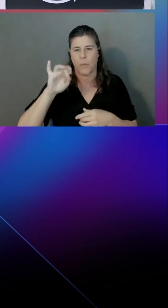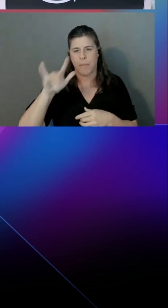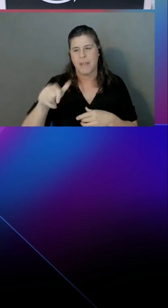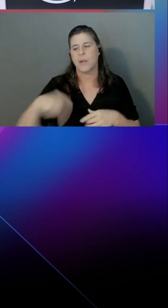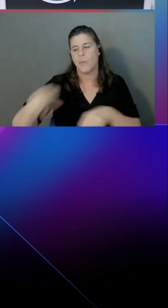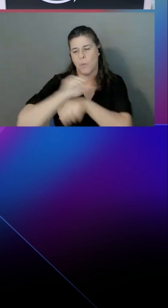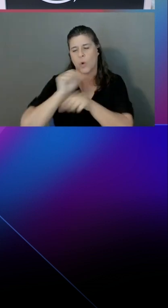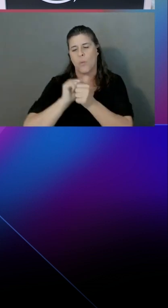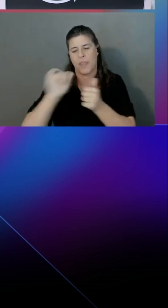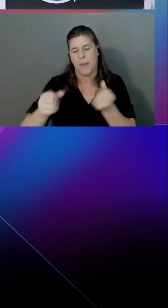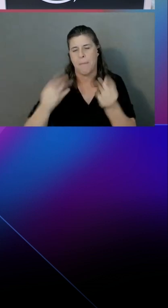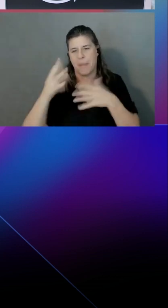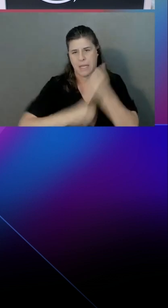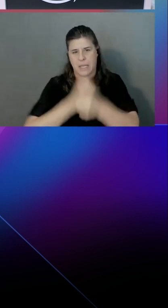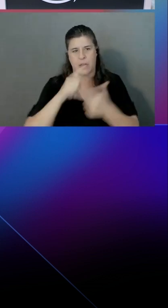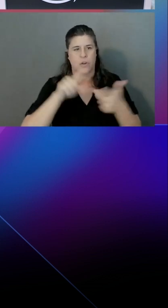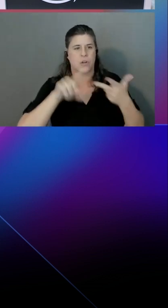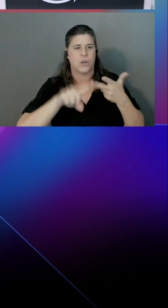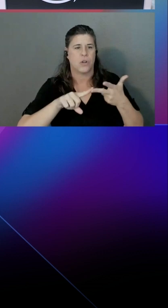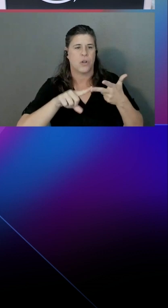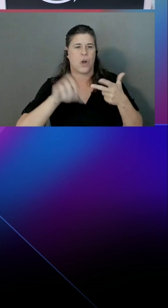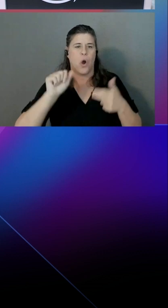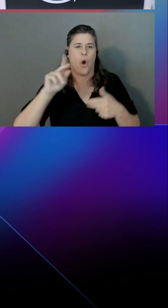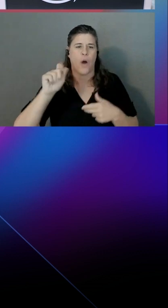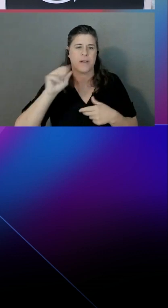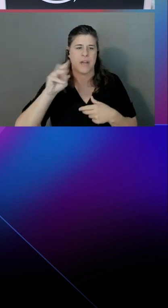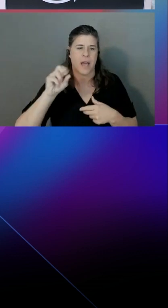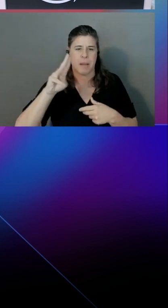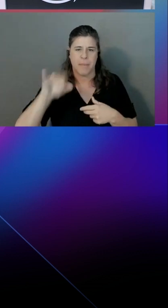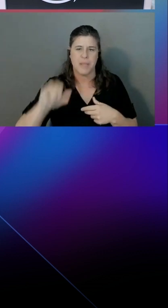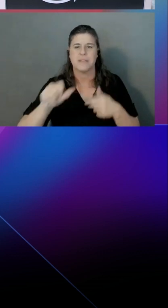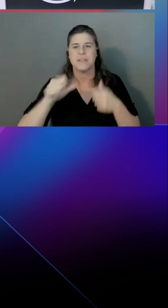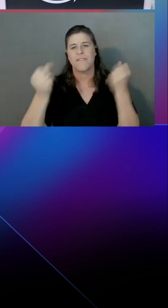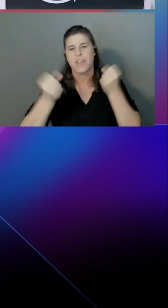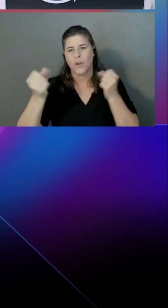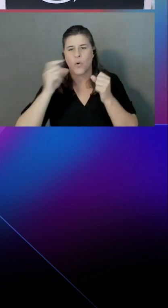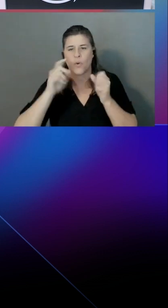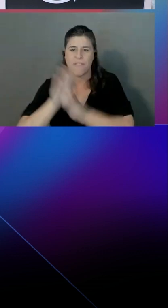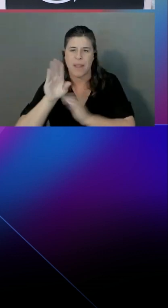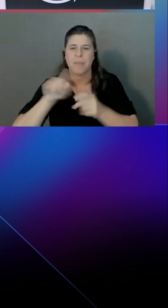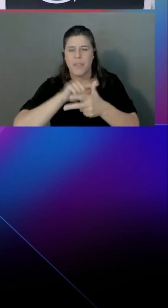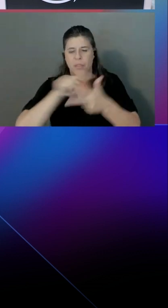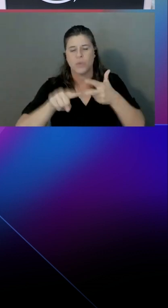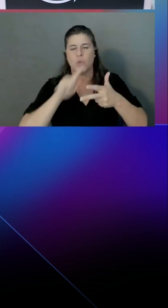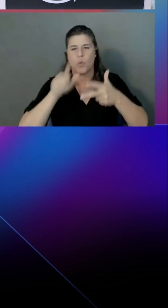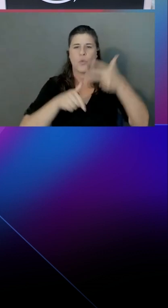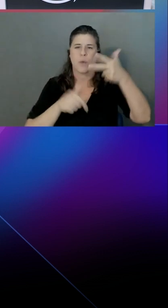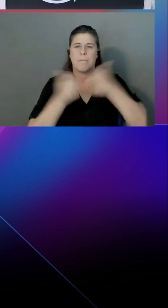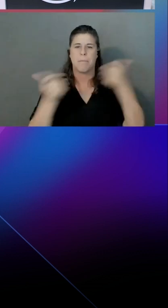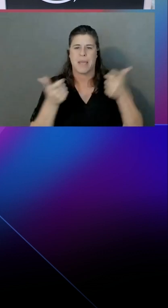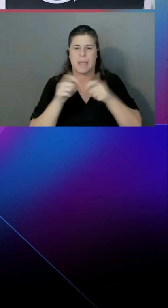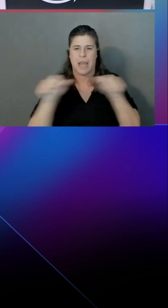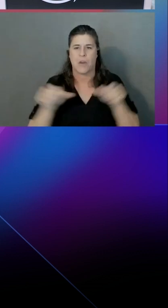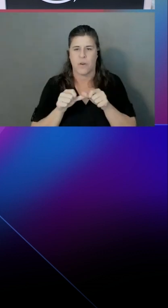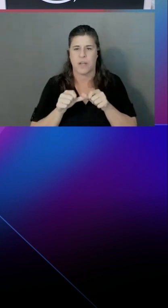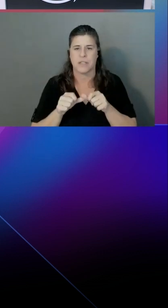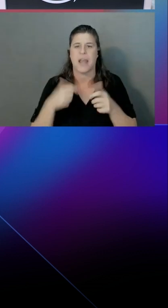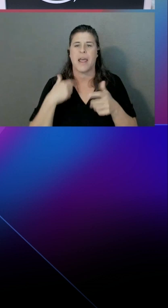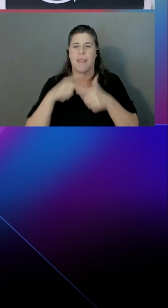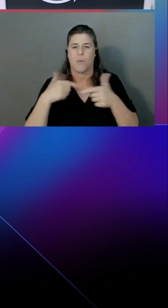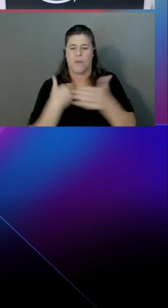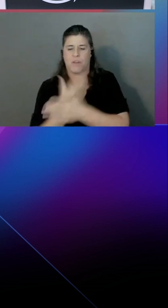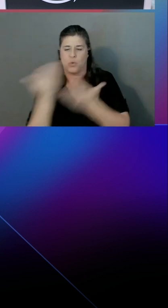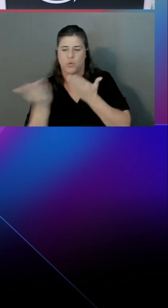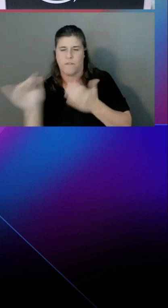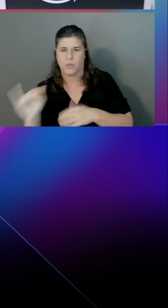then autonomous vehicle development and a collection of others. But those are like the 3 big areas where we've been focused. And then we have a new service too. So